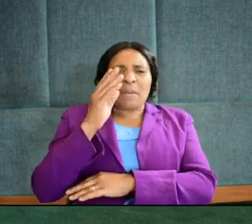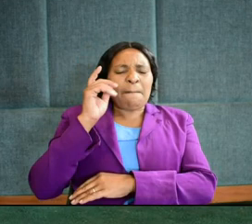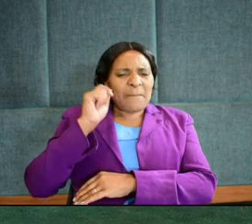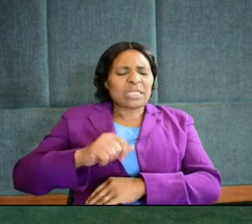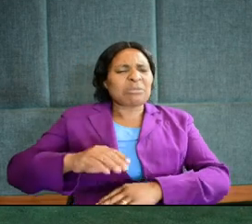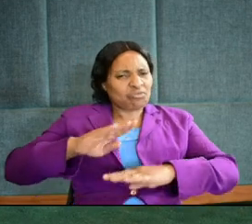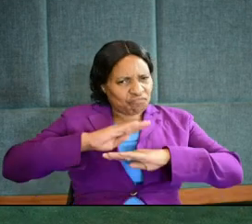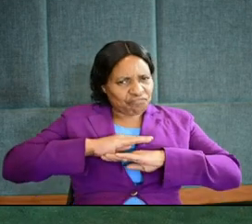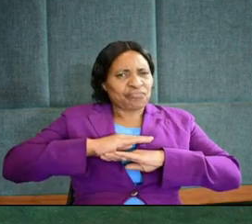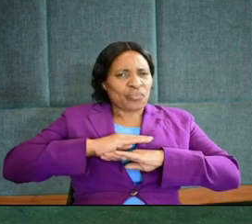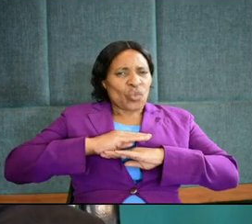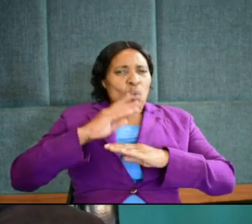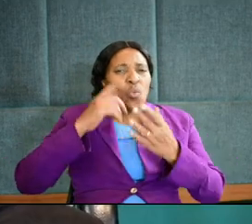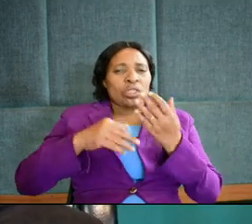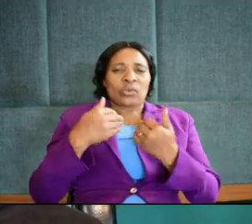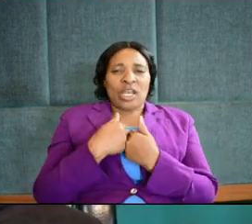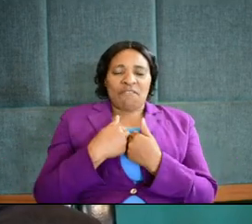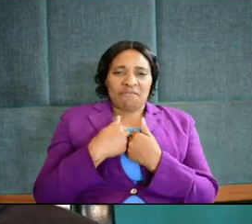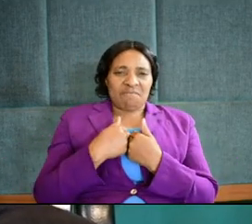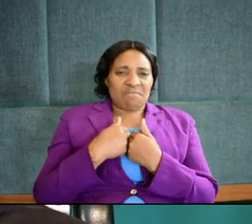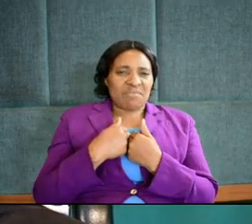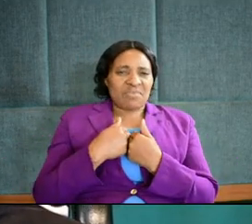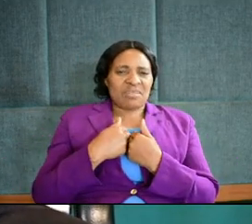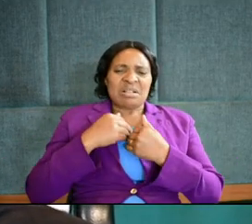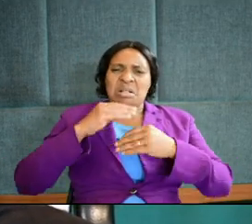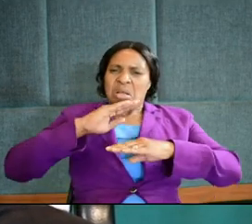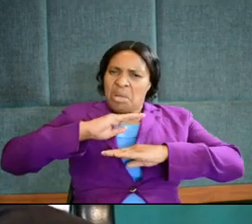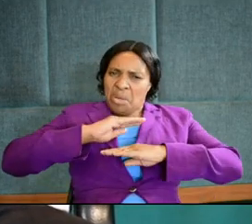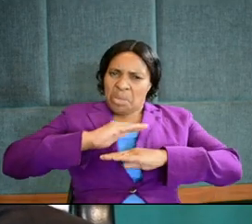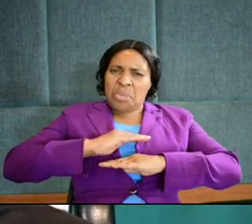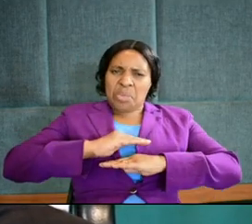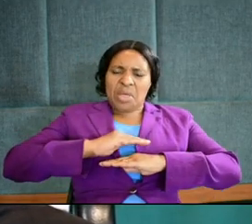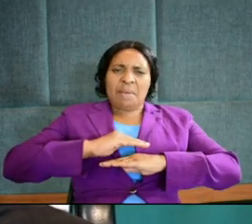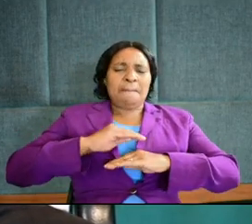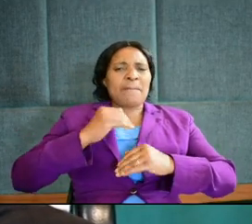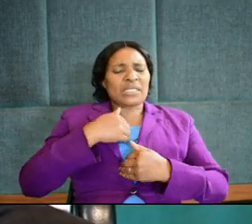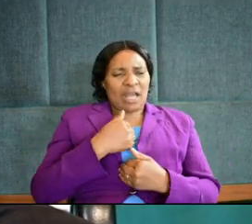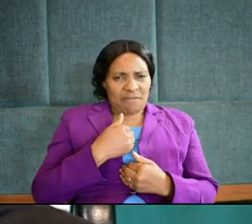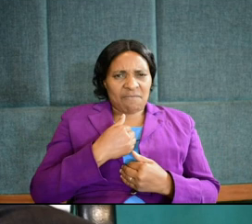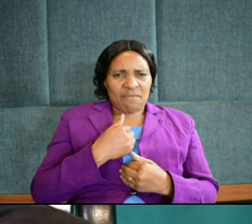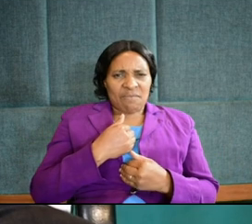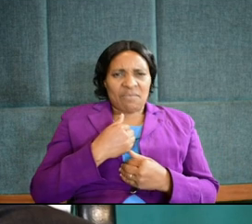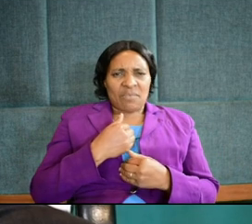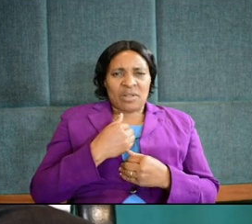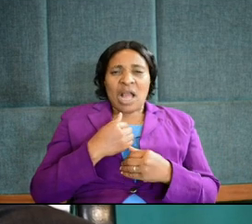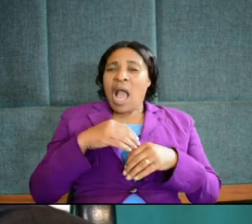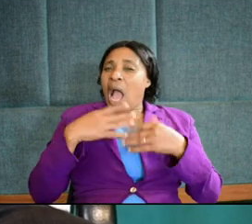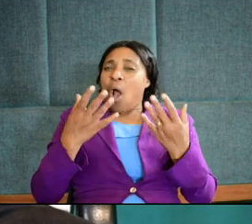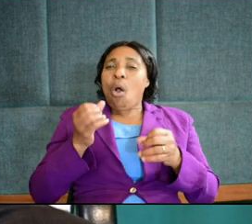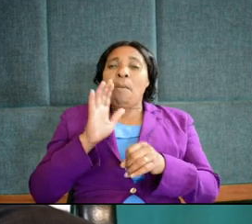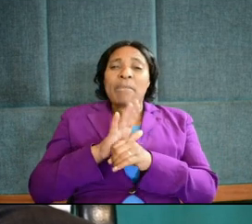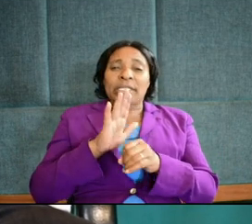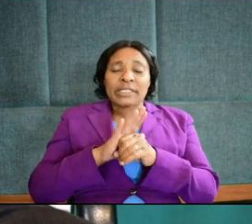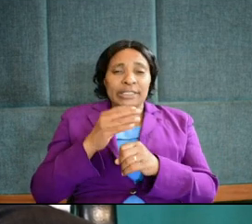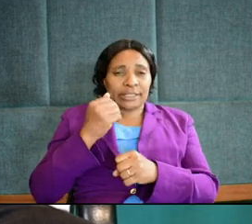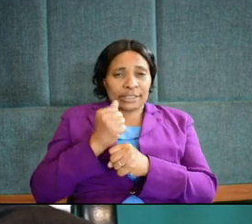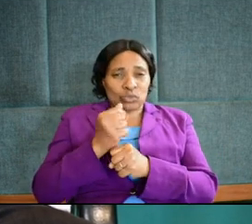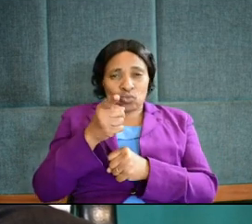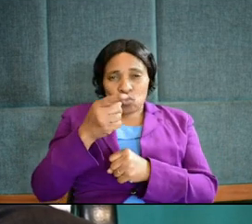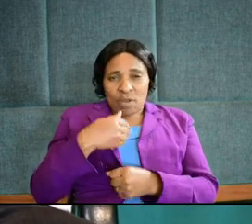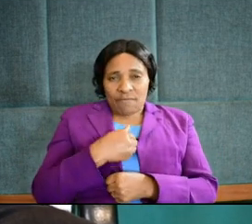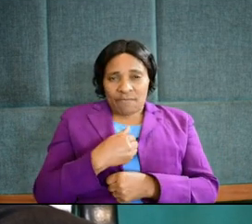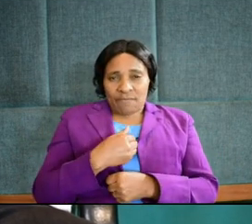with what we have. And truly we have a lot compared to the writer of Hebrews, don't you think? How much did he have? You